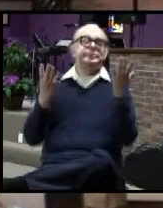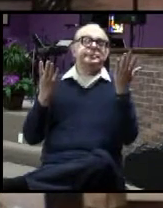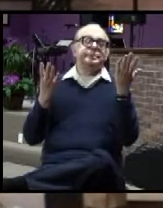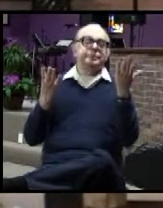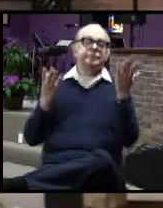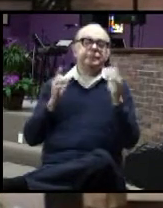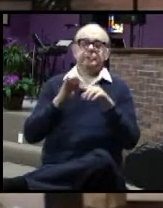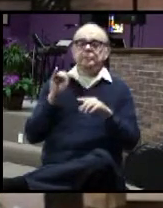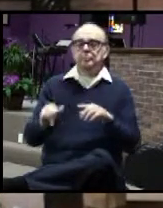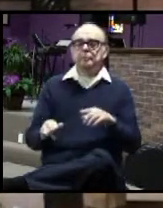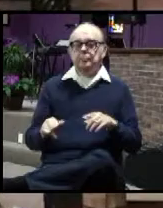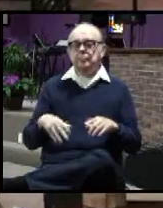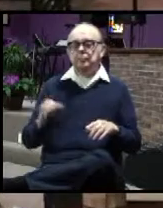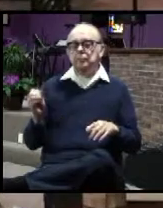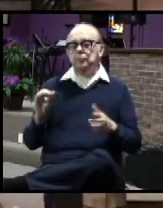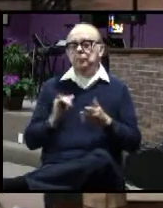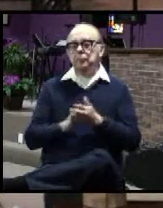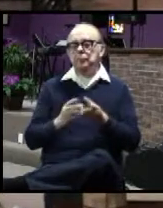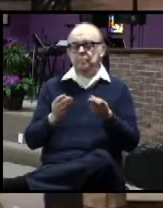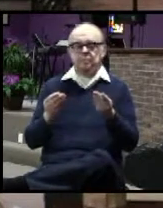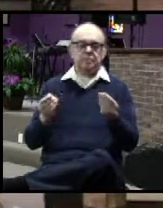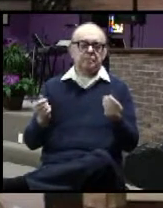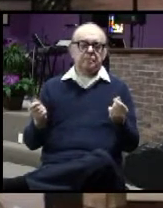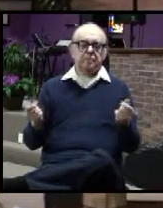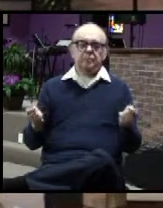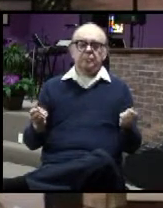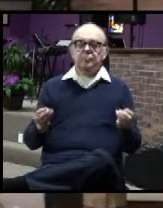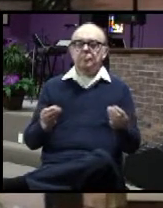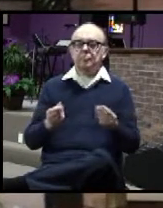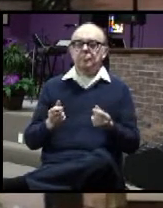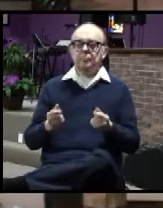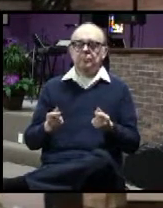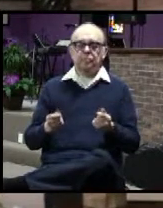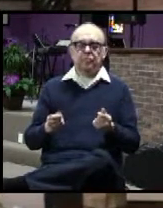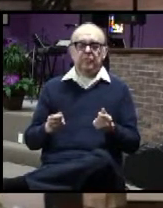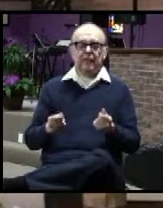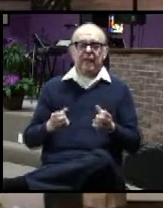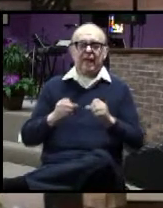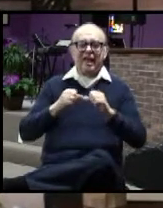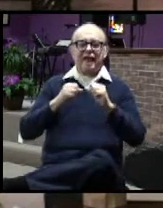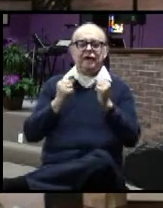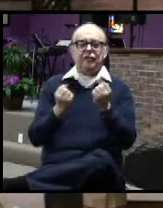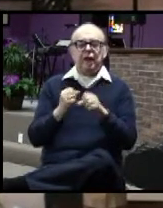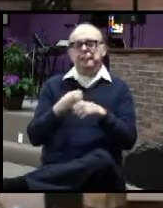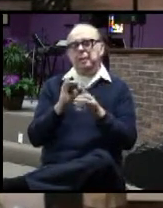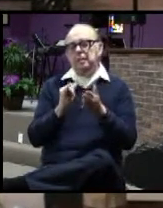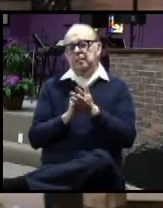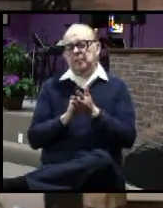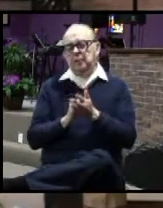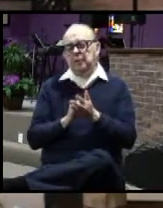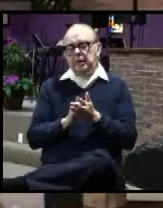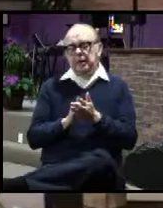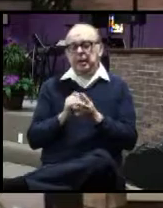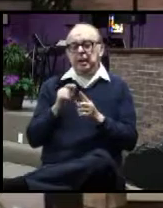But yet he took that dirt and fashioned it into who we